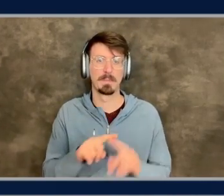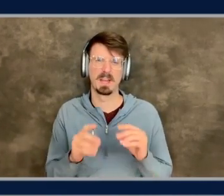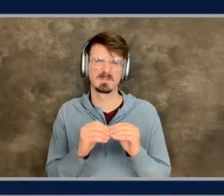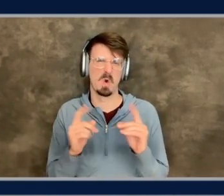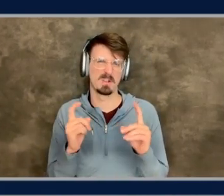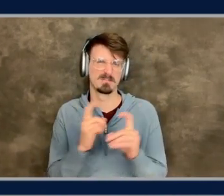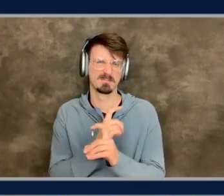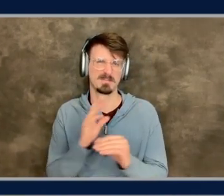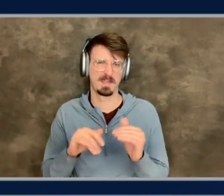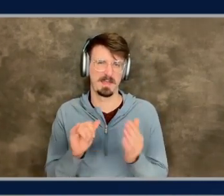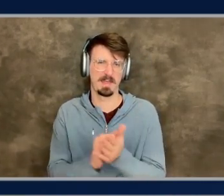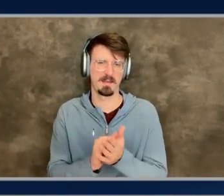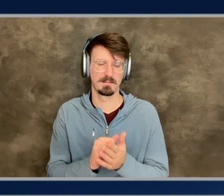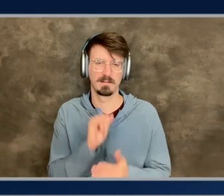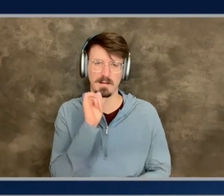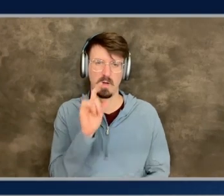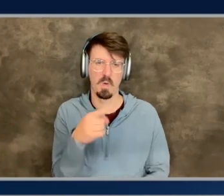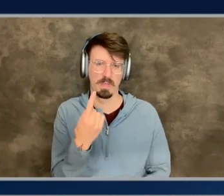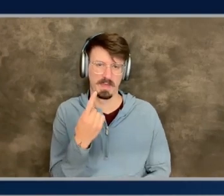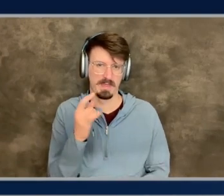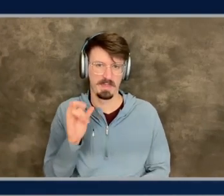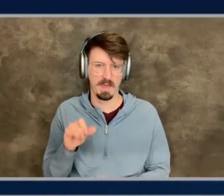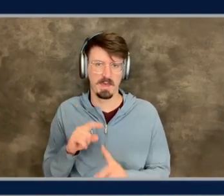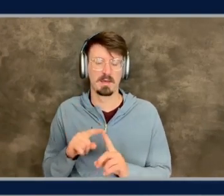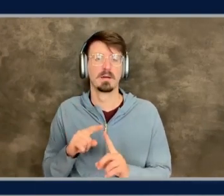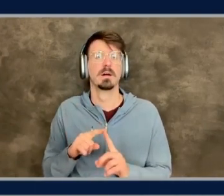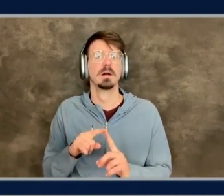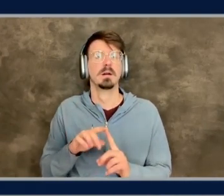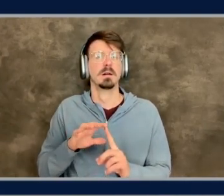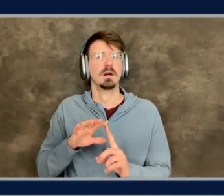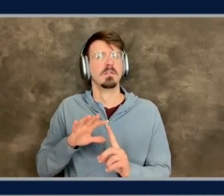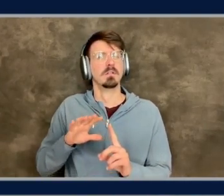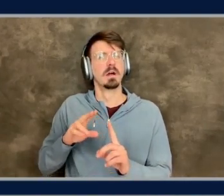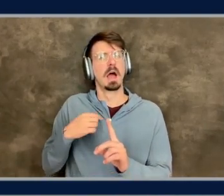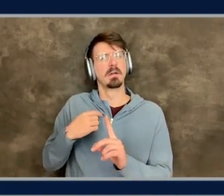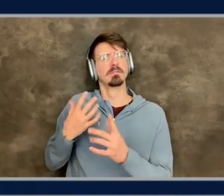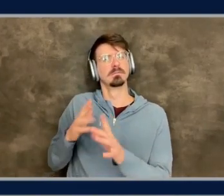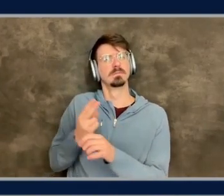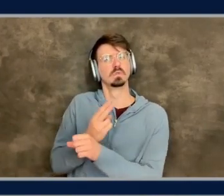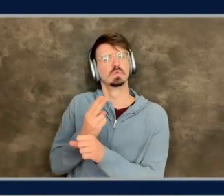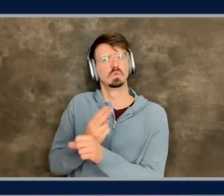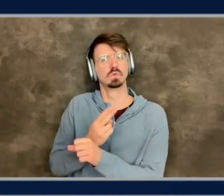just a chatbot. It's a whole. I've used all of the little bells and